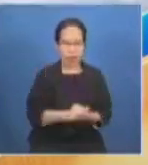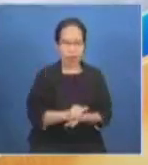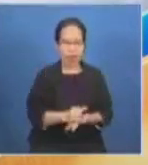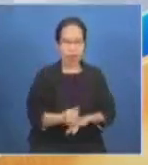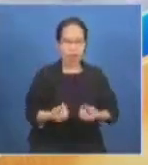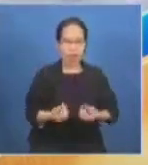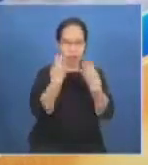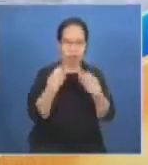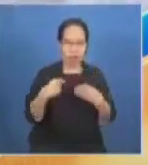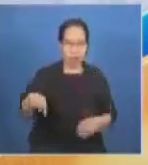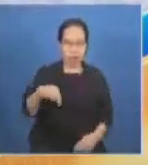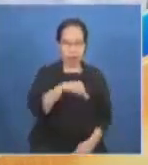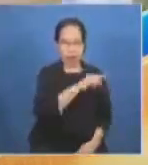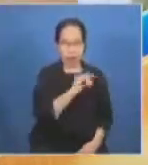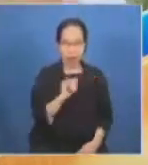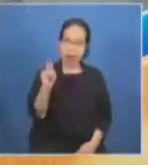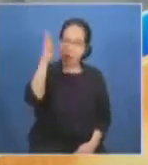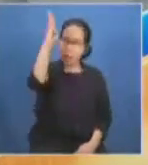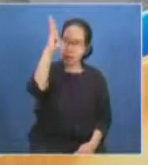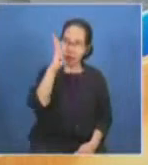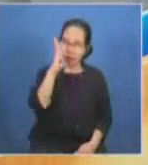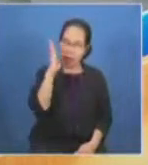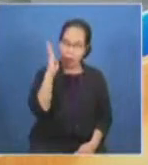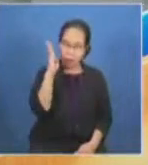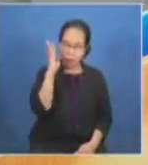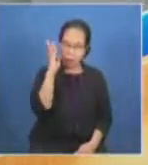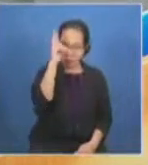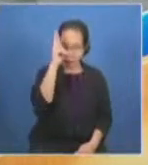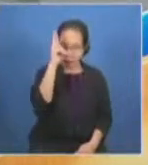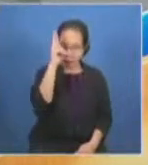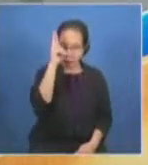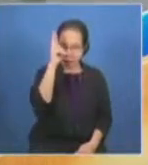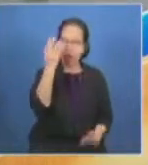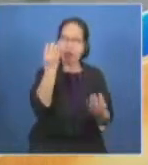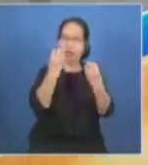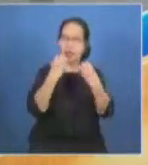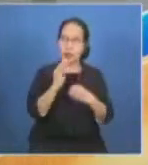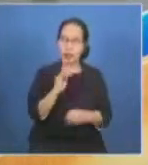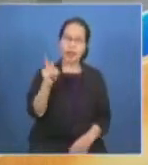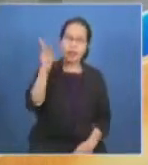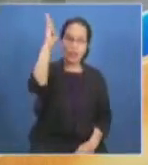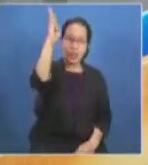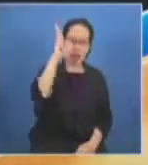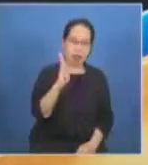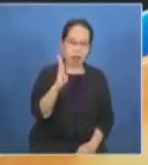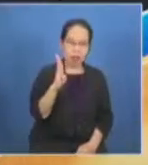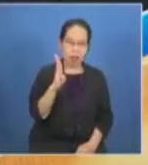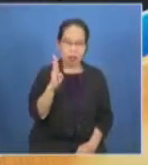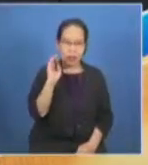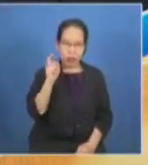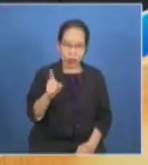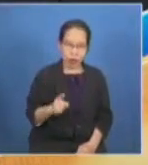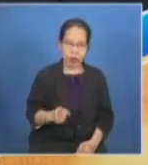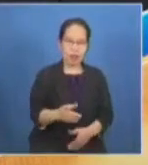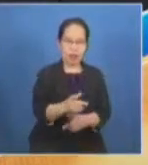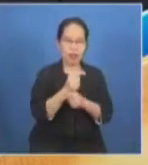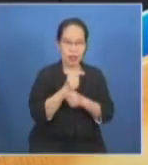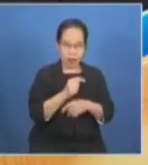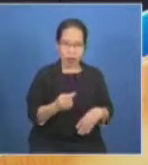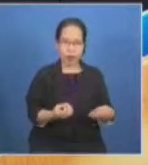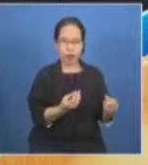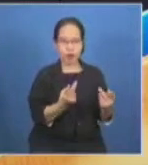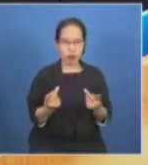us by God, let us realize that that is given to us by God. we